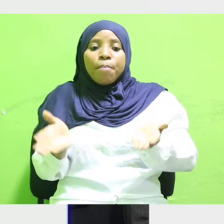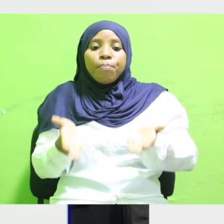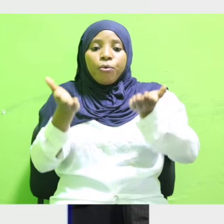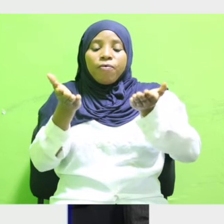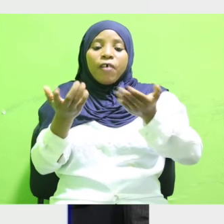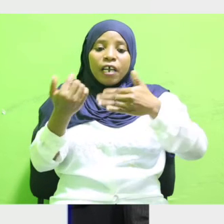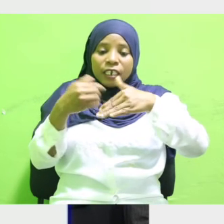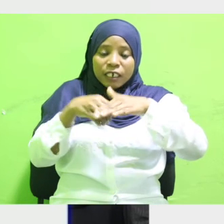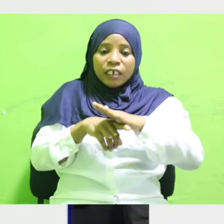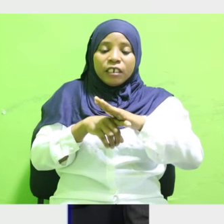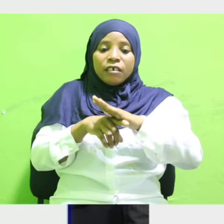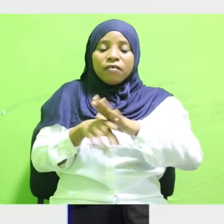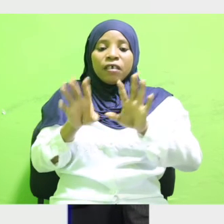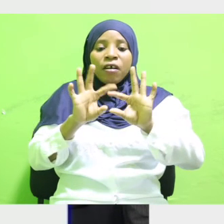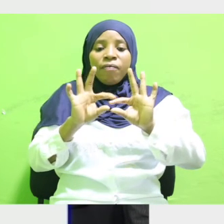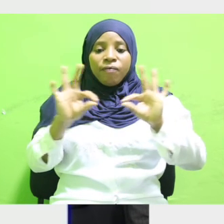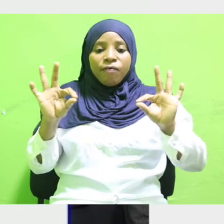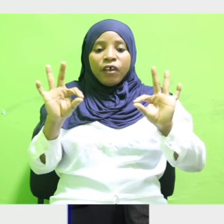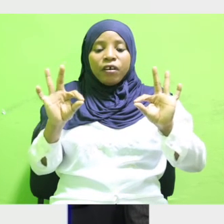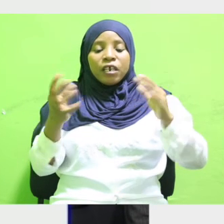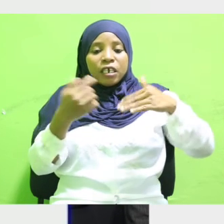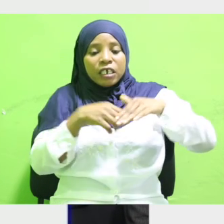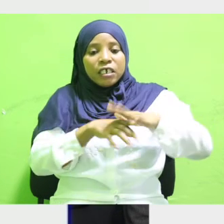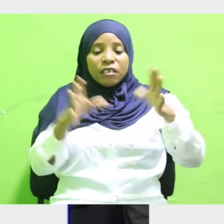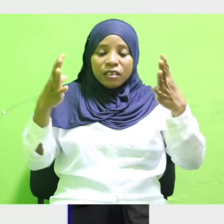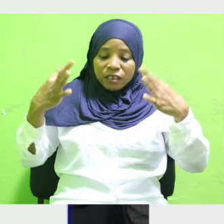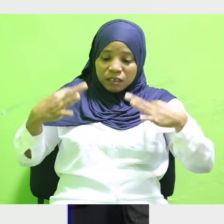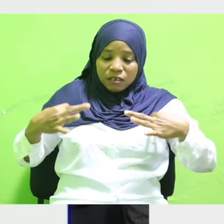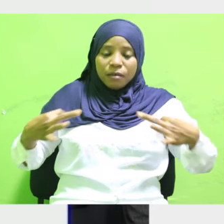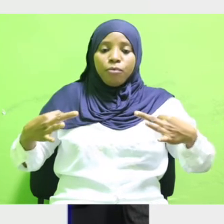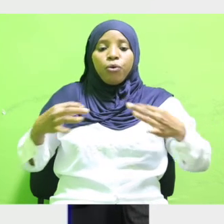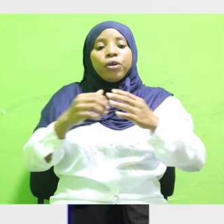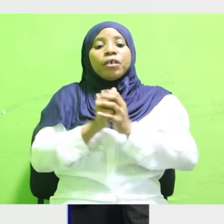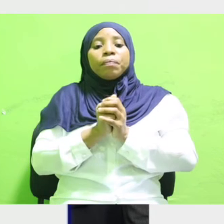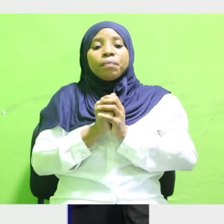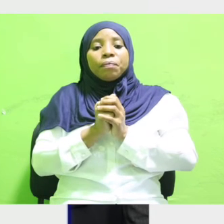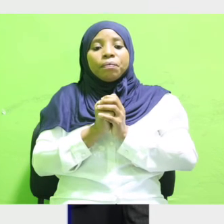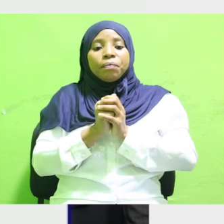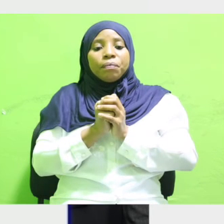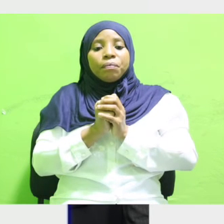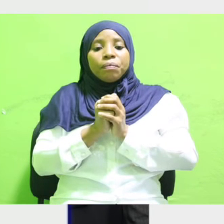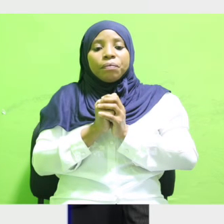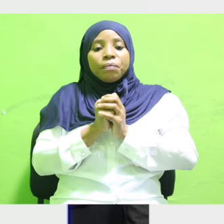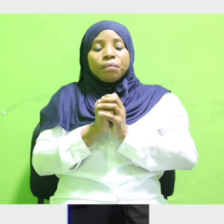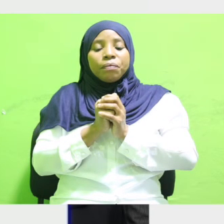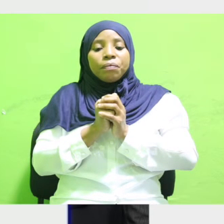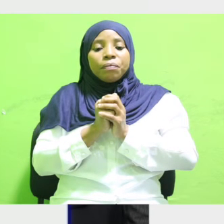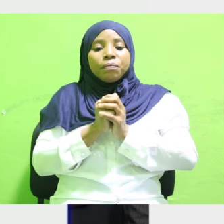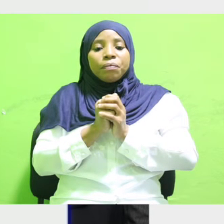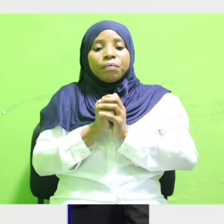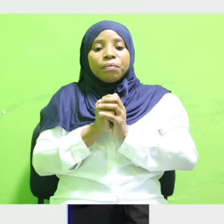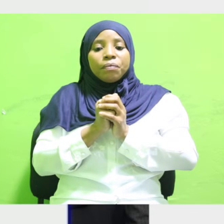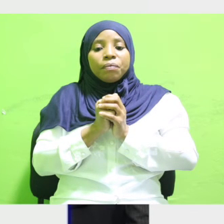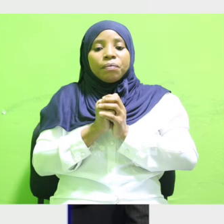have been very, very problematic if anything happened to them, or if any